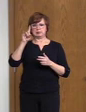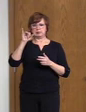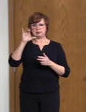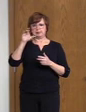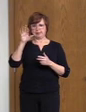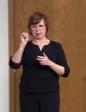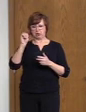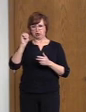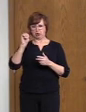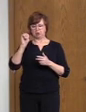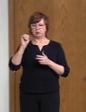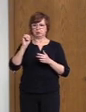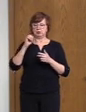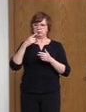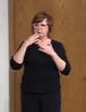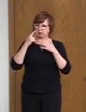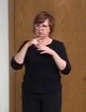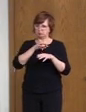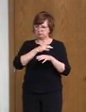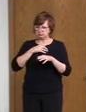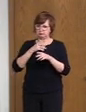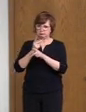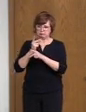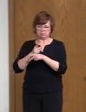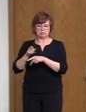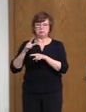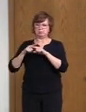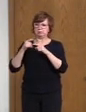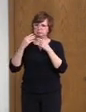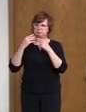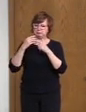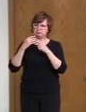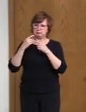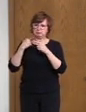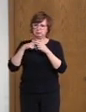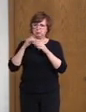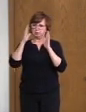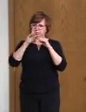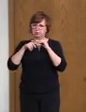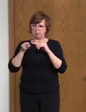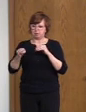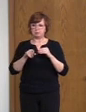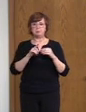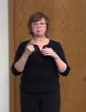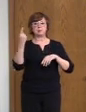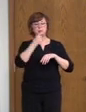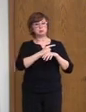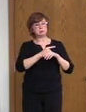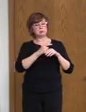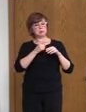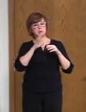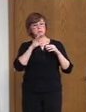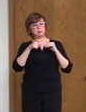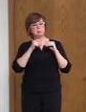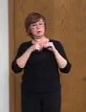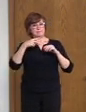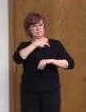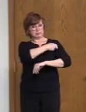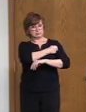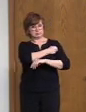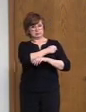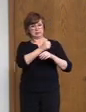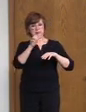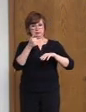facility. Today, we are pleased to provide more detail about Saskatchewan's COVID-19 vaccine delivery